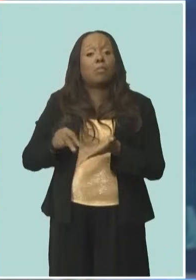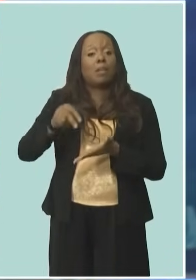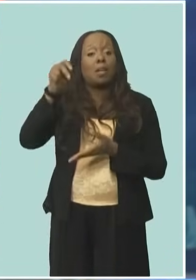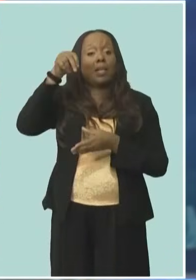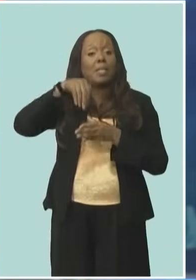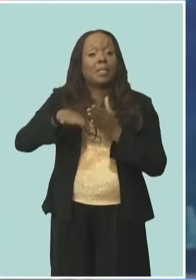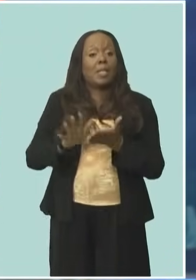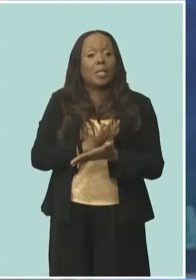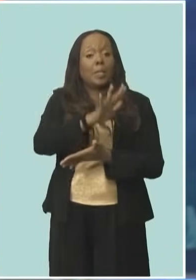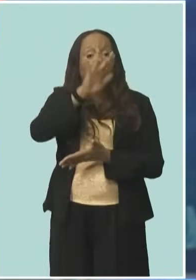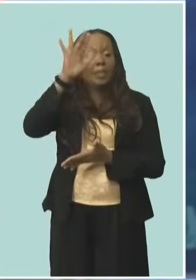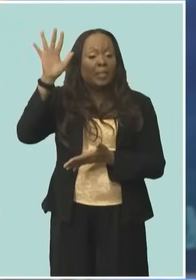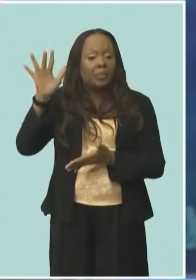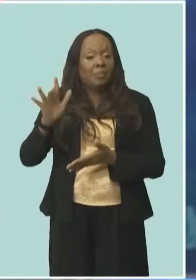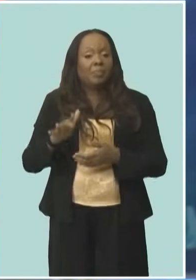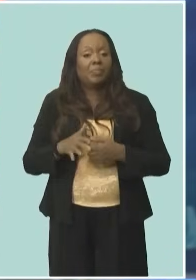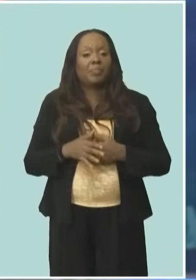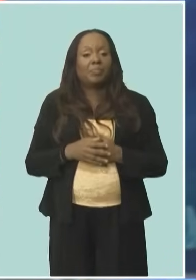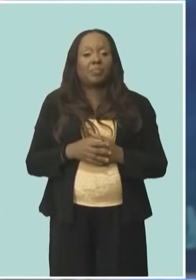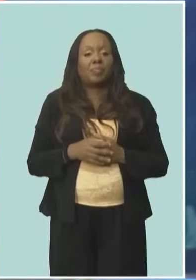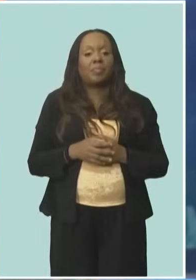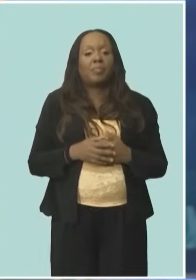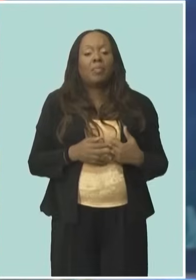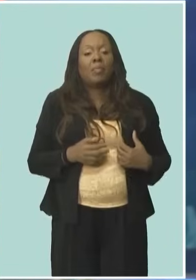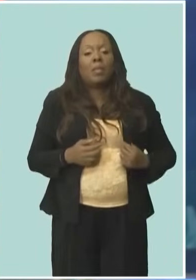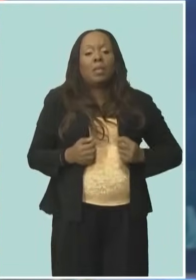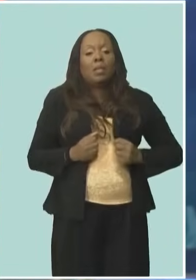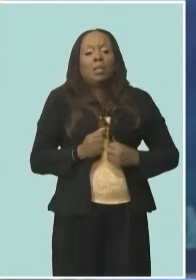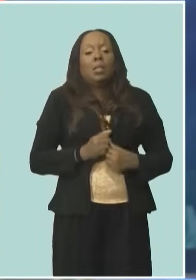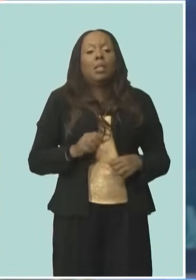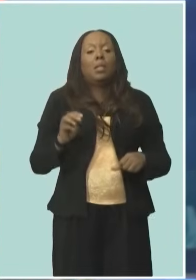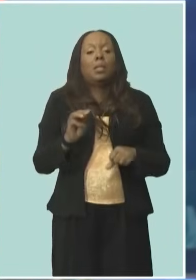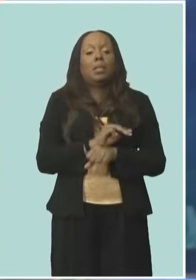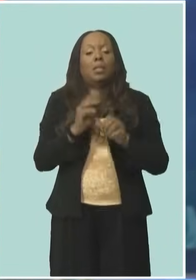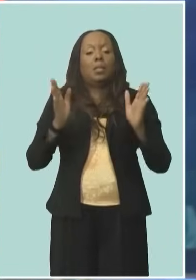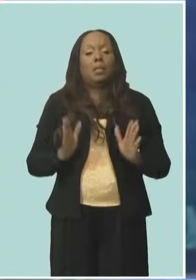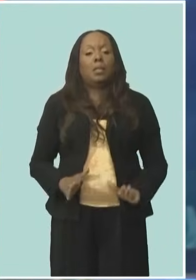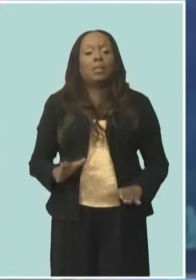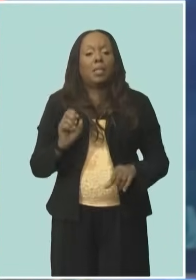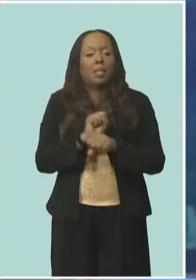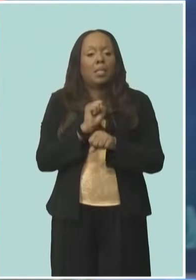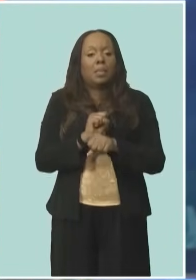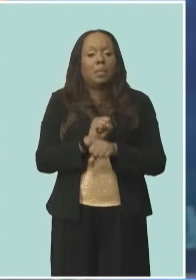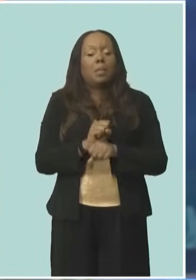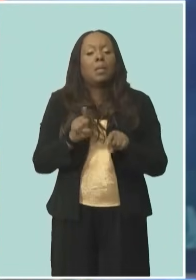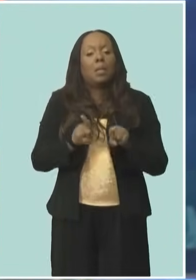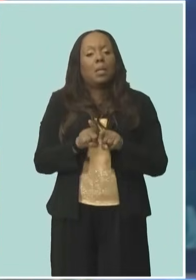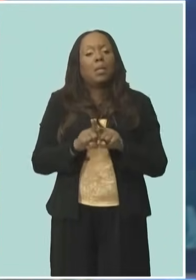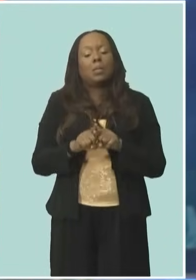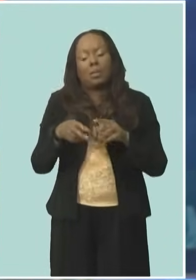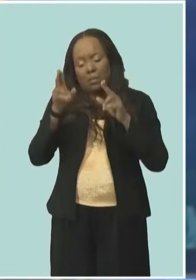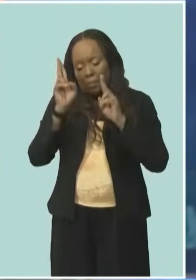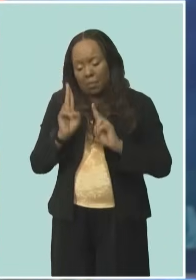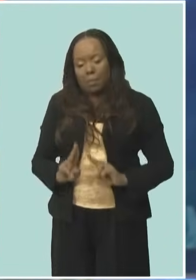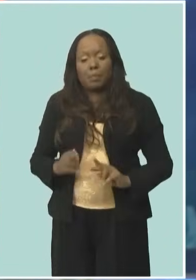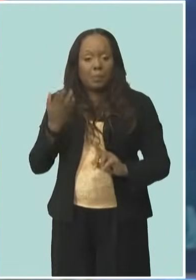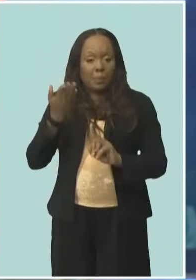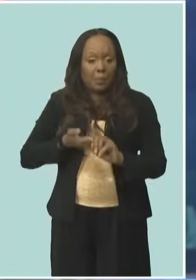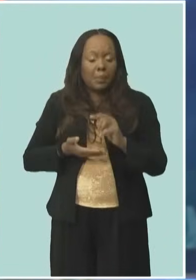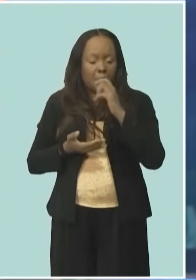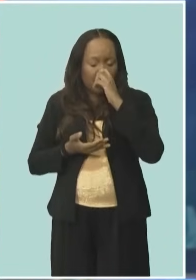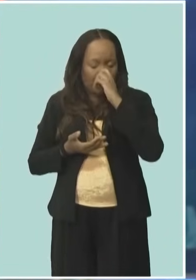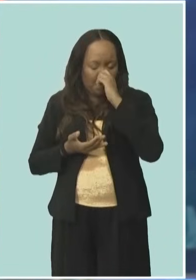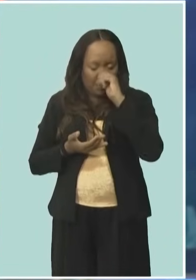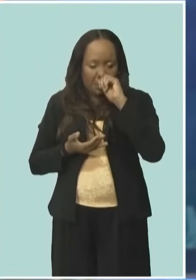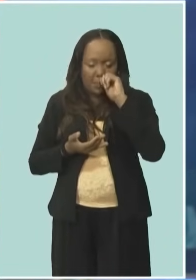Meantime, the Minister of Labour, Social Security and the Third Sector, Colin Jordan, also joined the many voices paying tribute to the Most